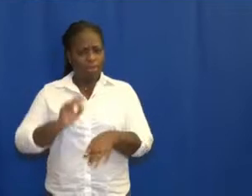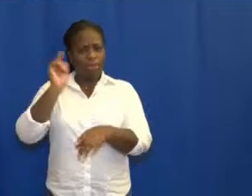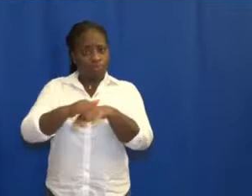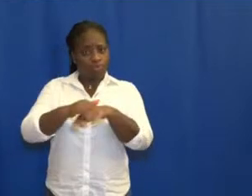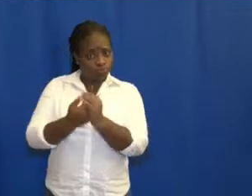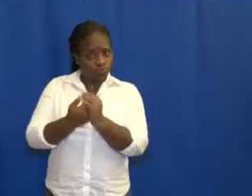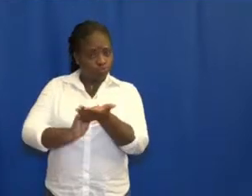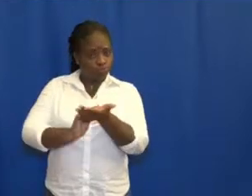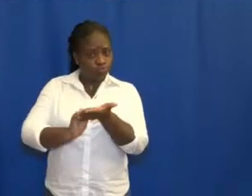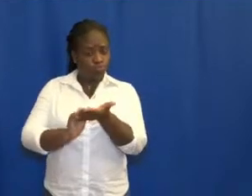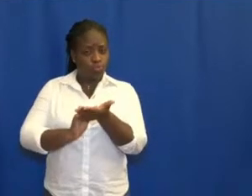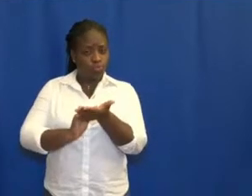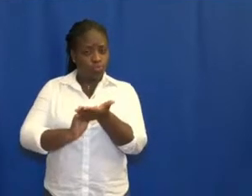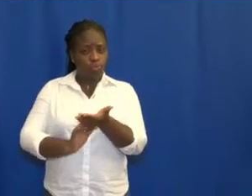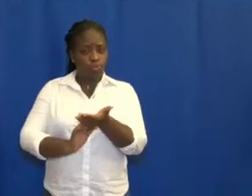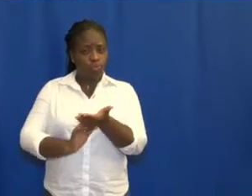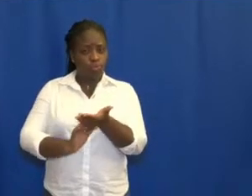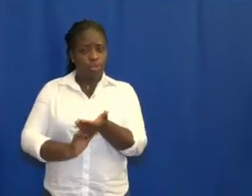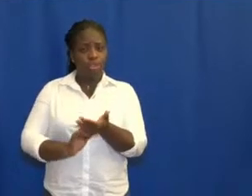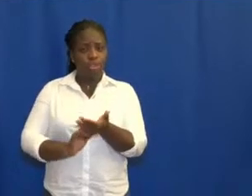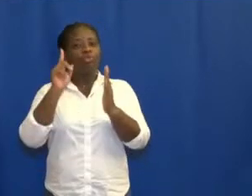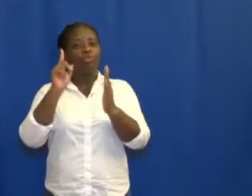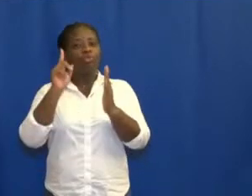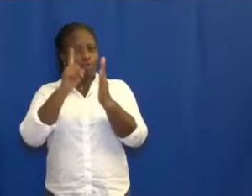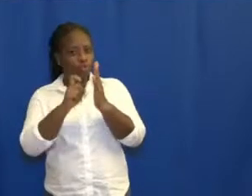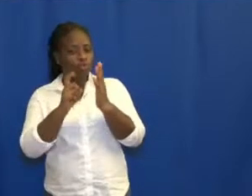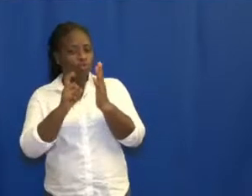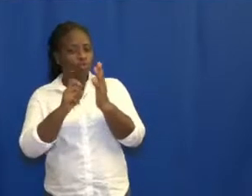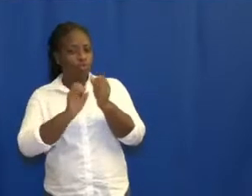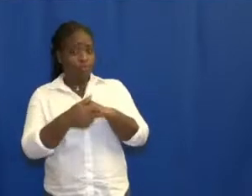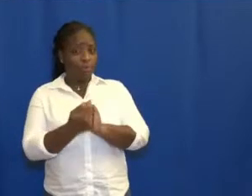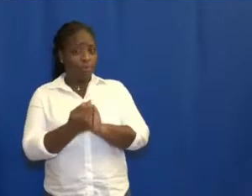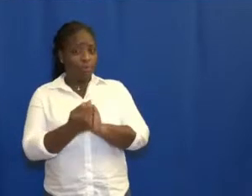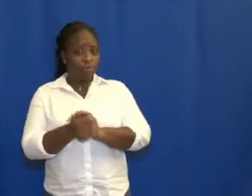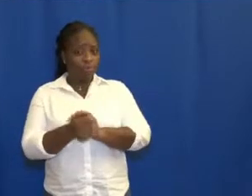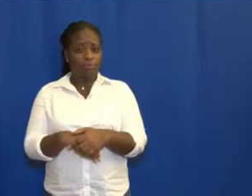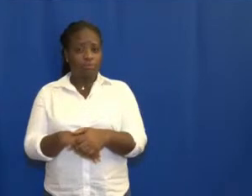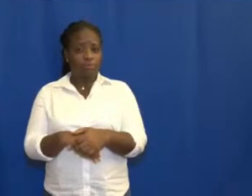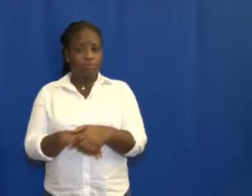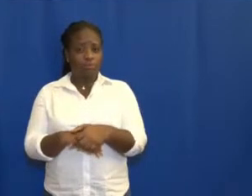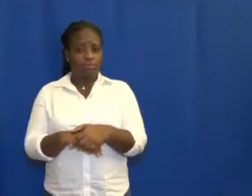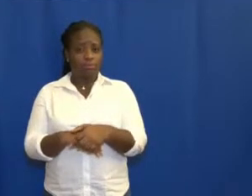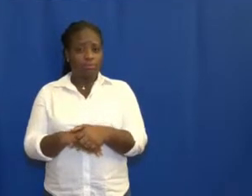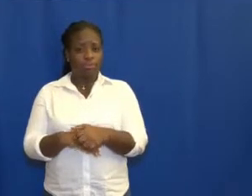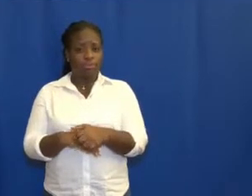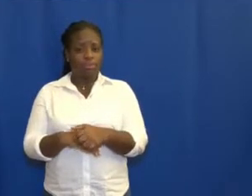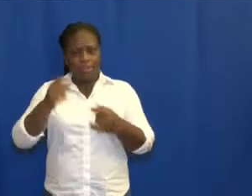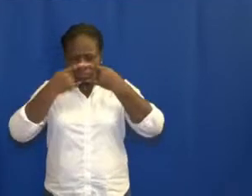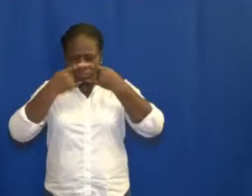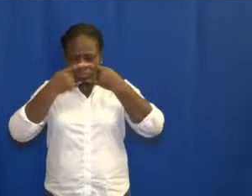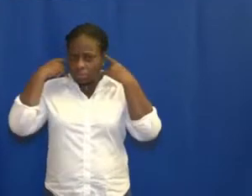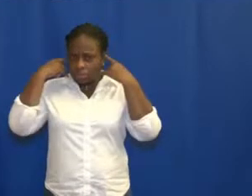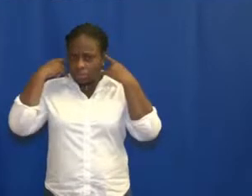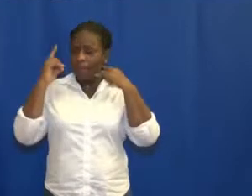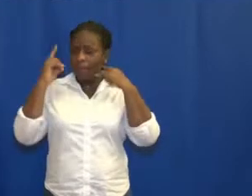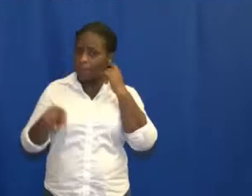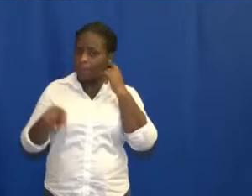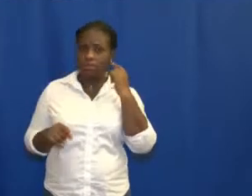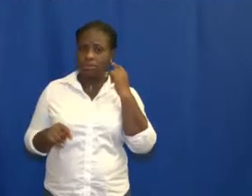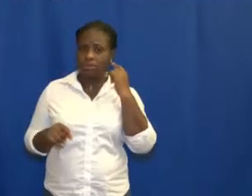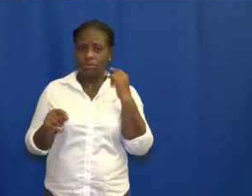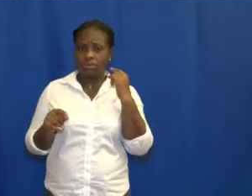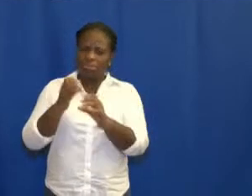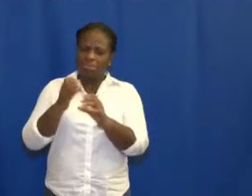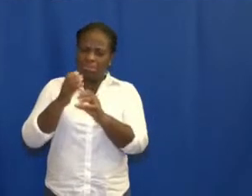forwarding ni wo kwa sanitizer afi wode ni wo mask ni wo kwa wo